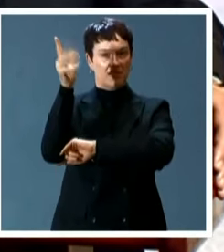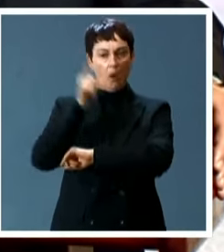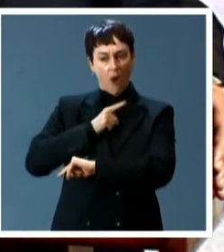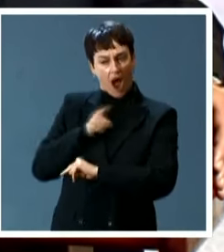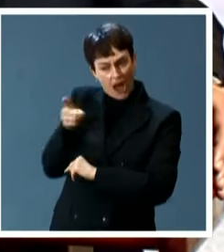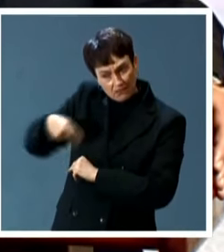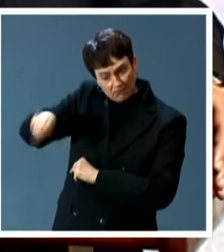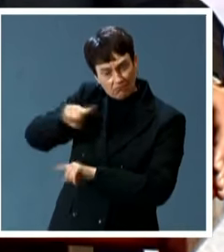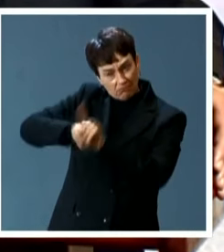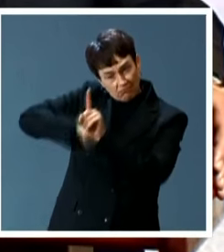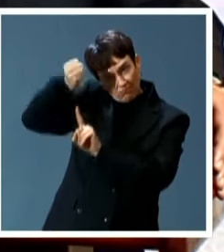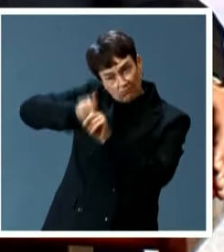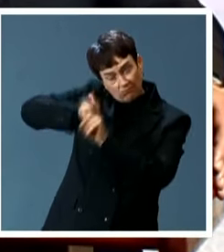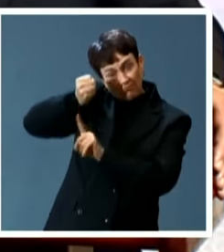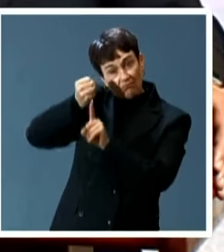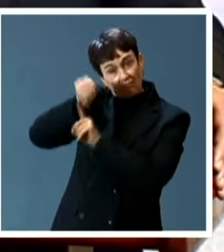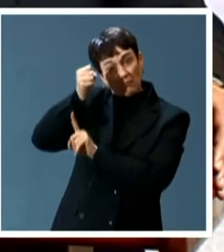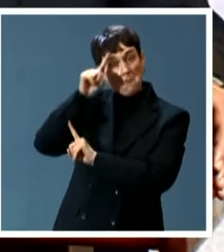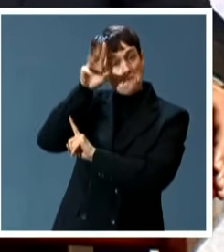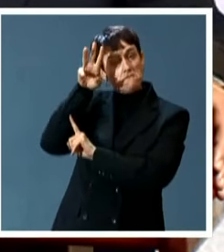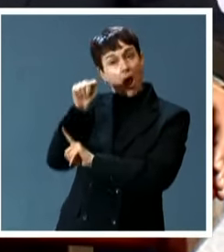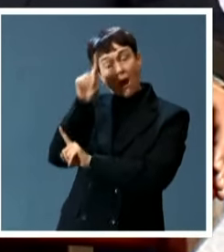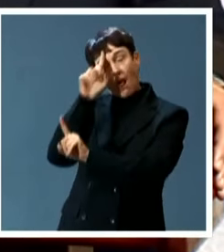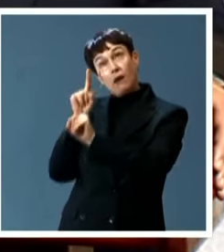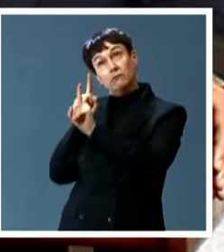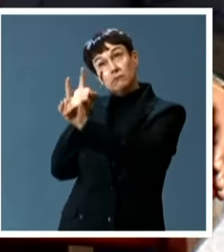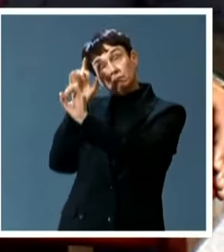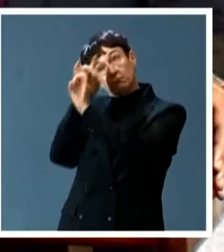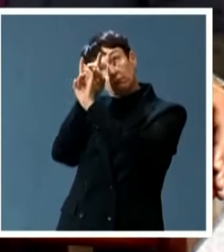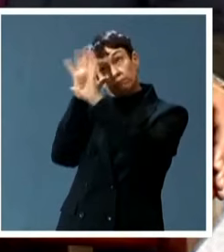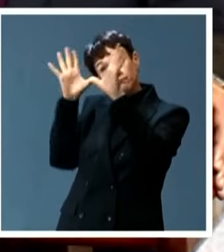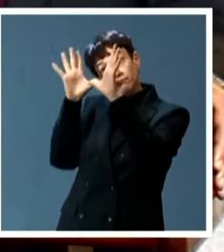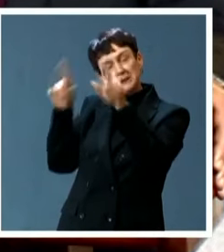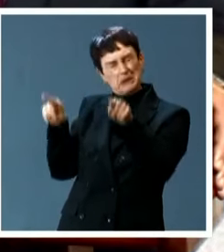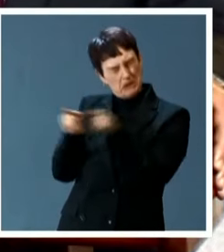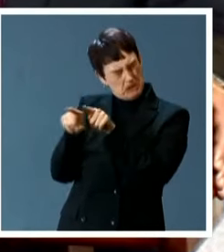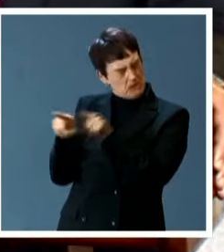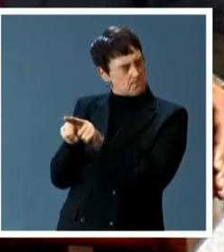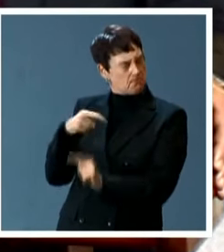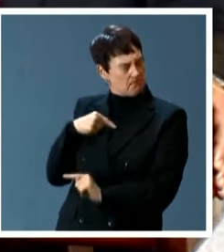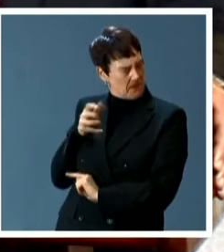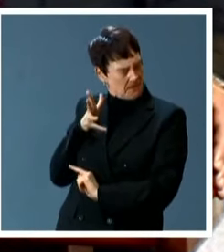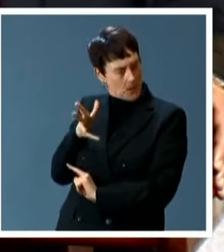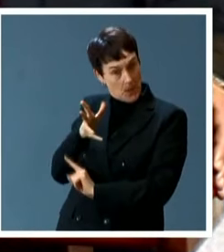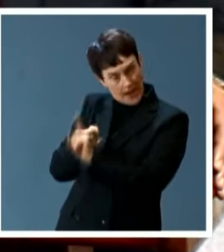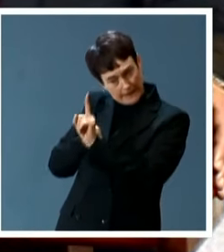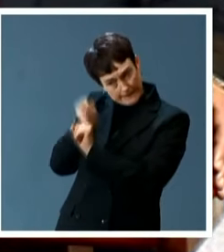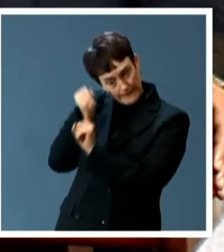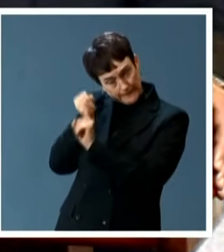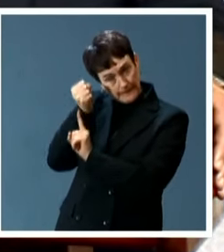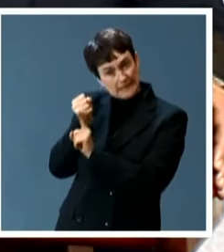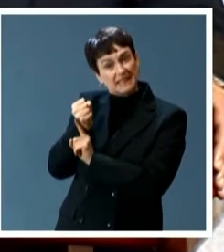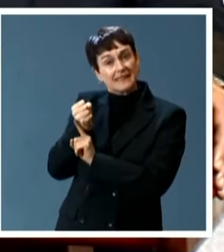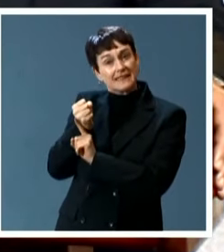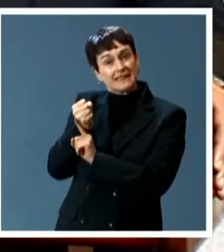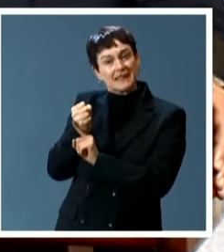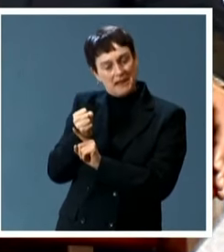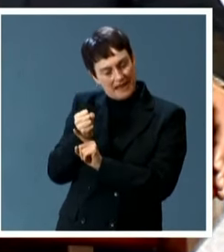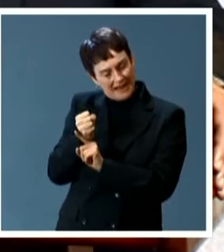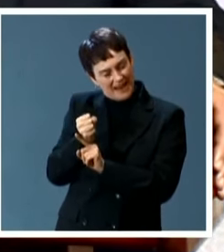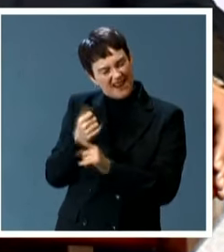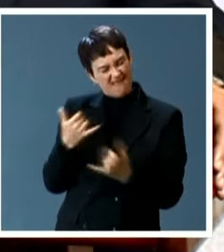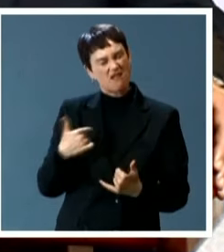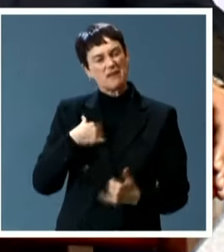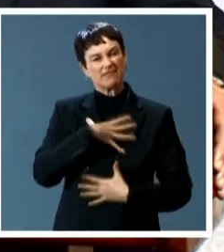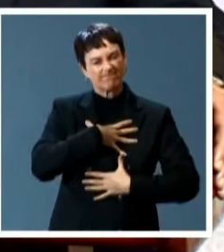alive. And I send my deepest condolences to the Mandela family and to the government and people of South